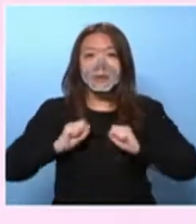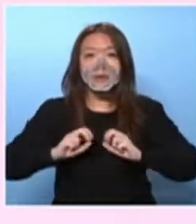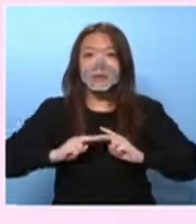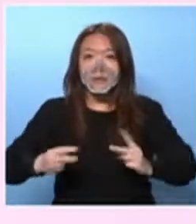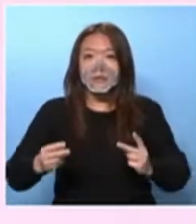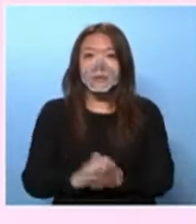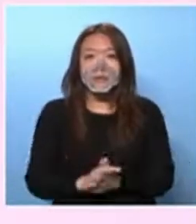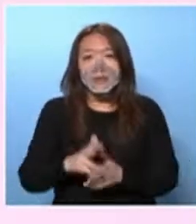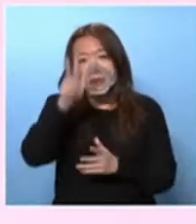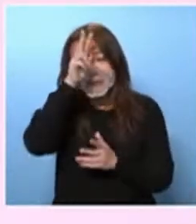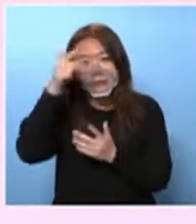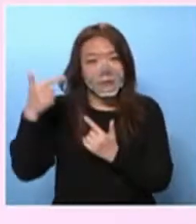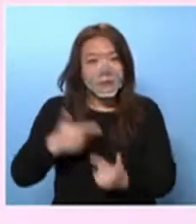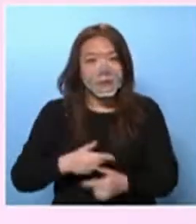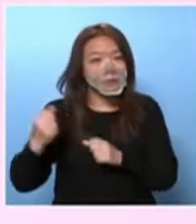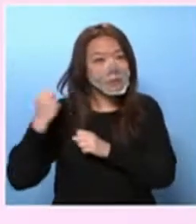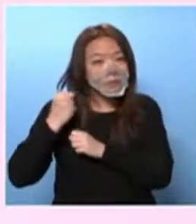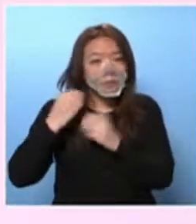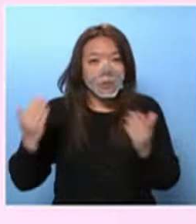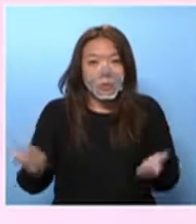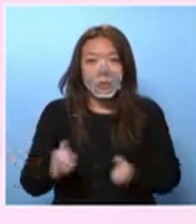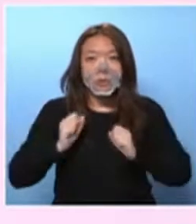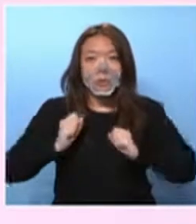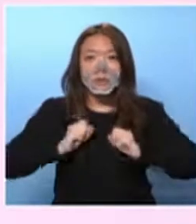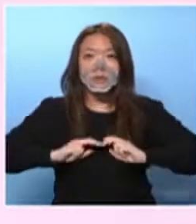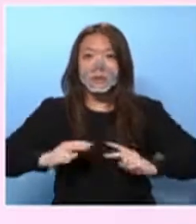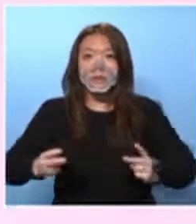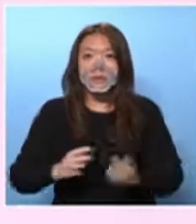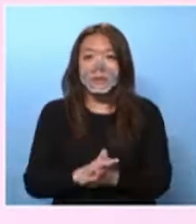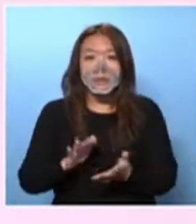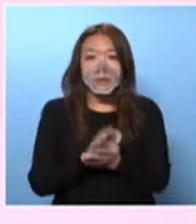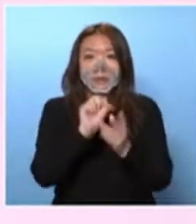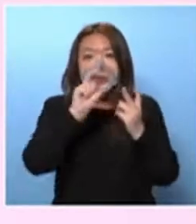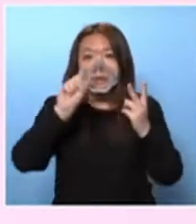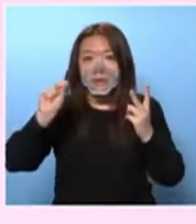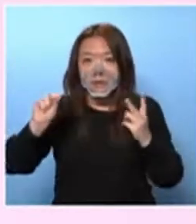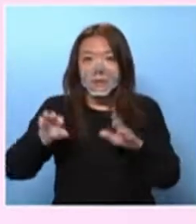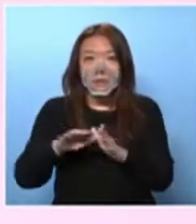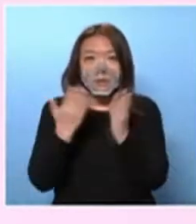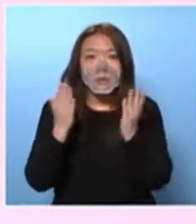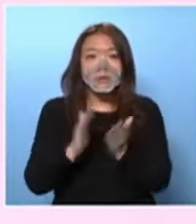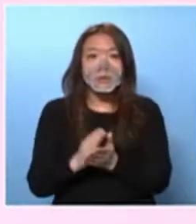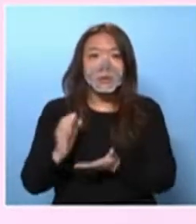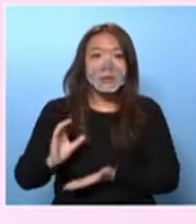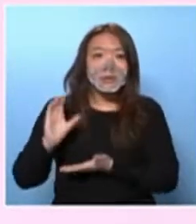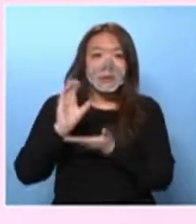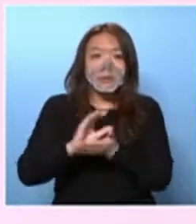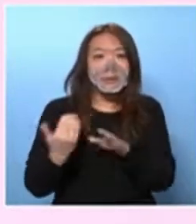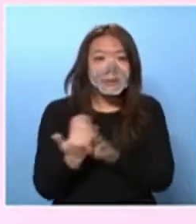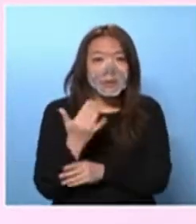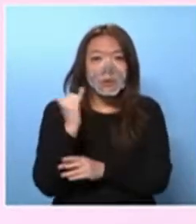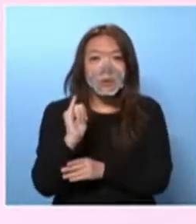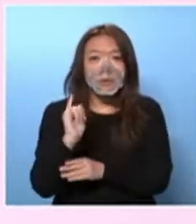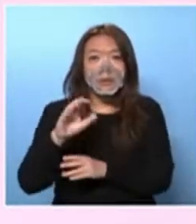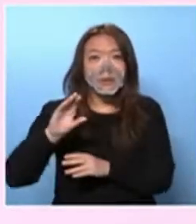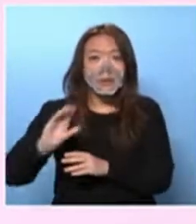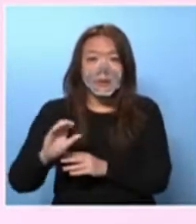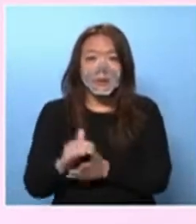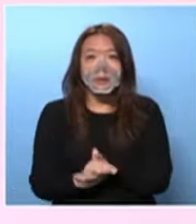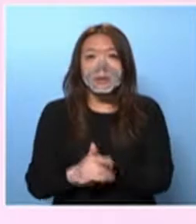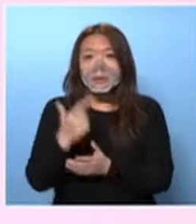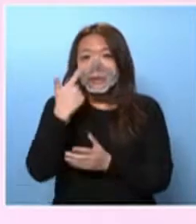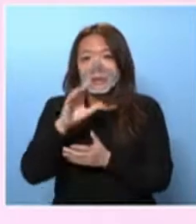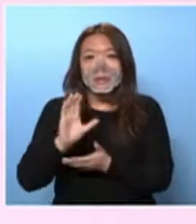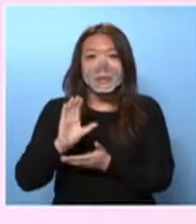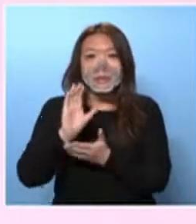kilometres. Sports development. The government has been proactively promoting sports development with new resources allocation of more than $60 billion